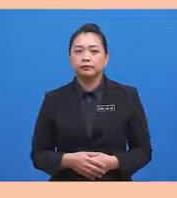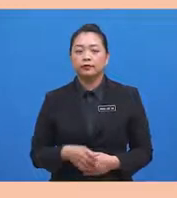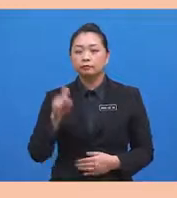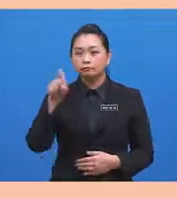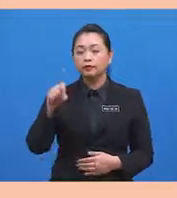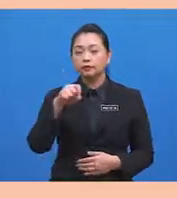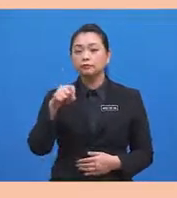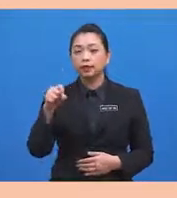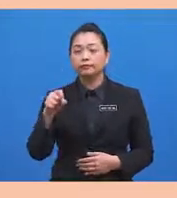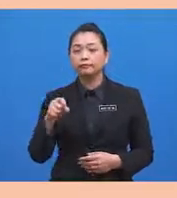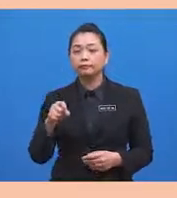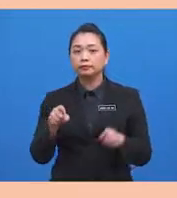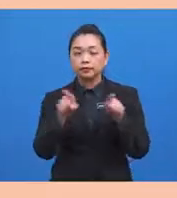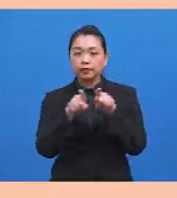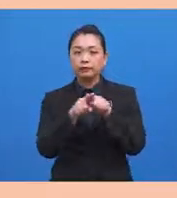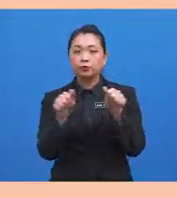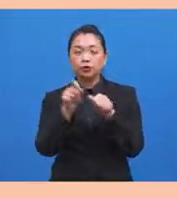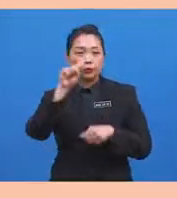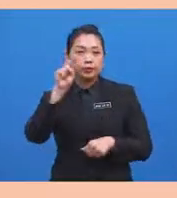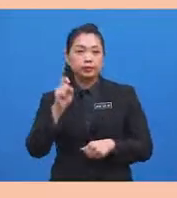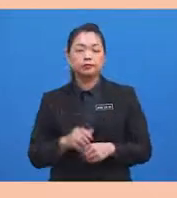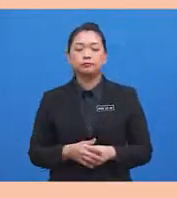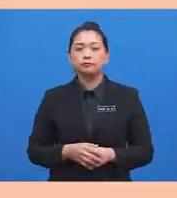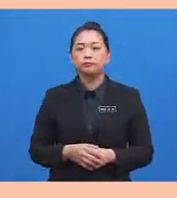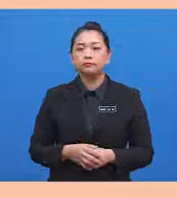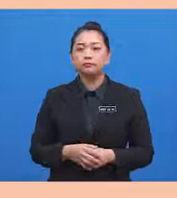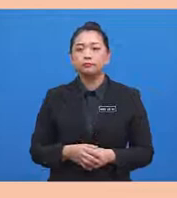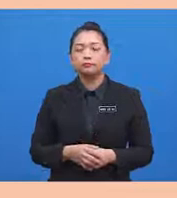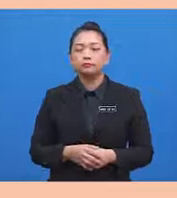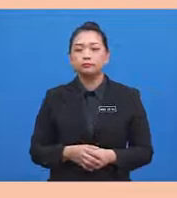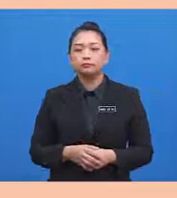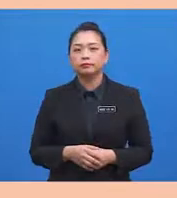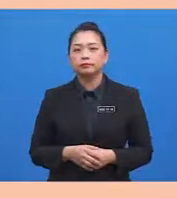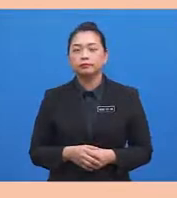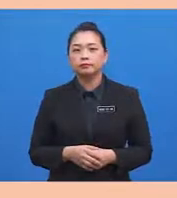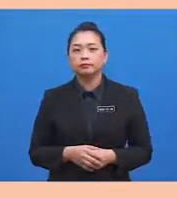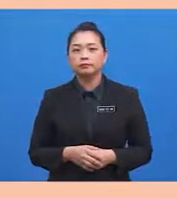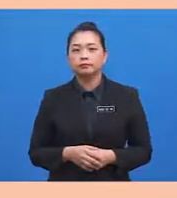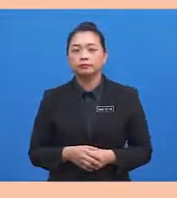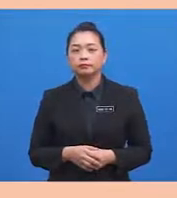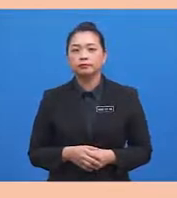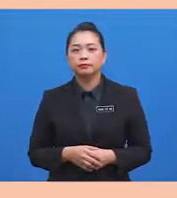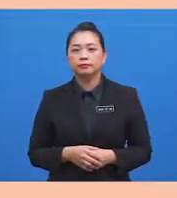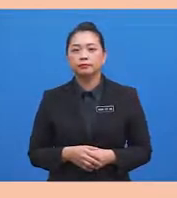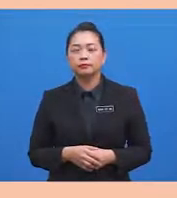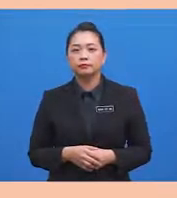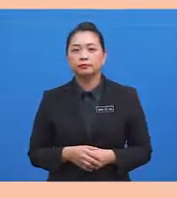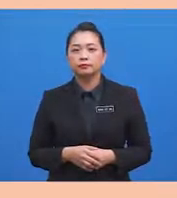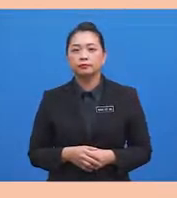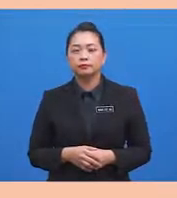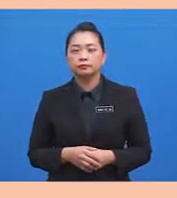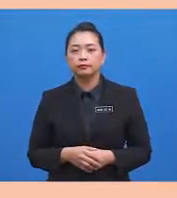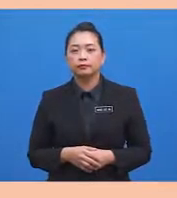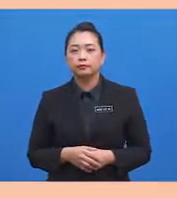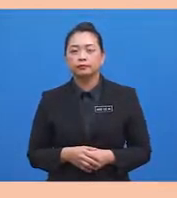agreement to the question. And what does this mean? Well, if your question is in the singular